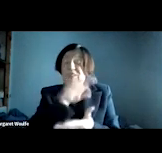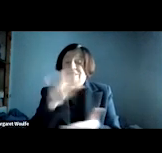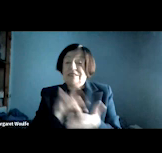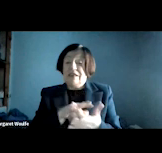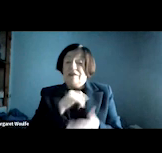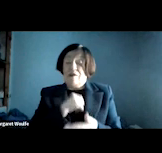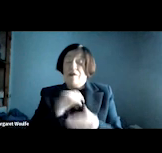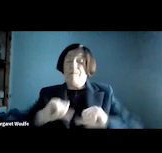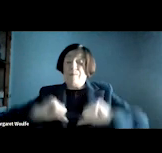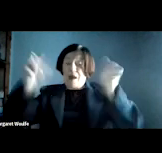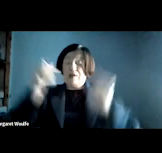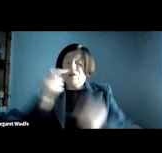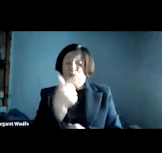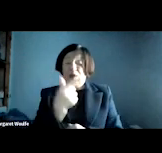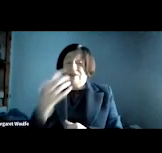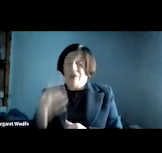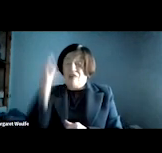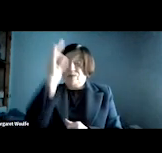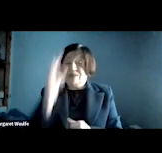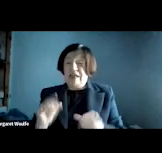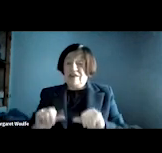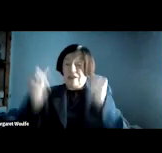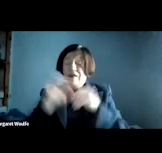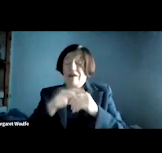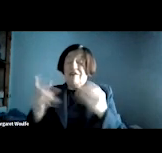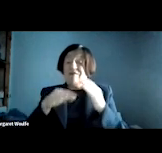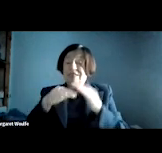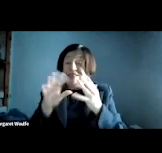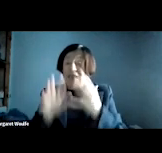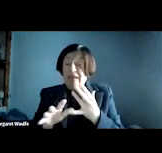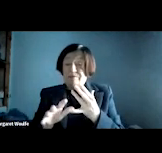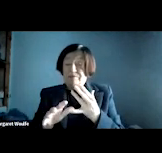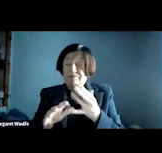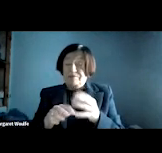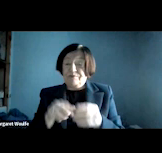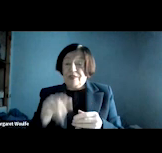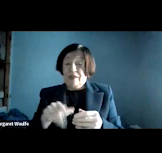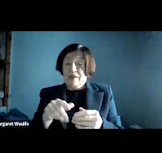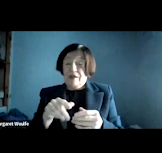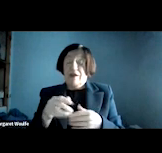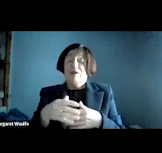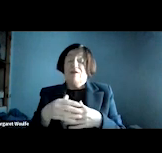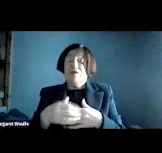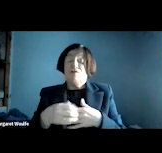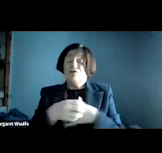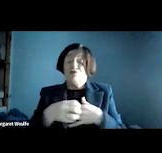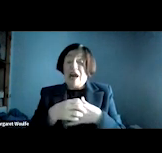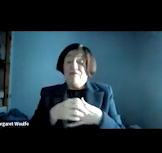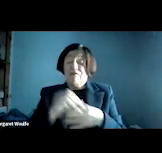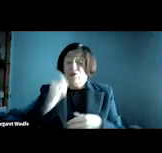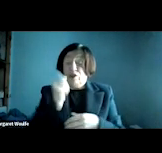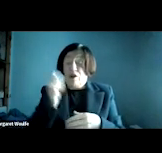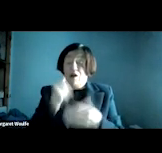to apartments, 25% of apartments in excess of 10. The draft Donegal development